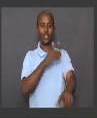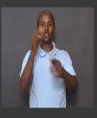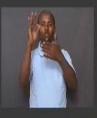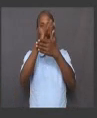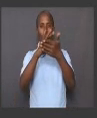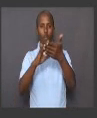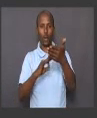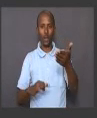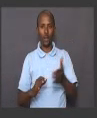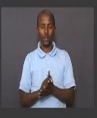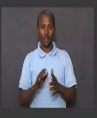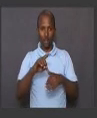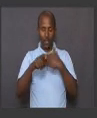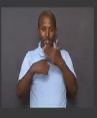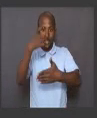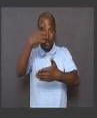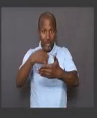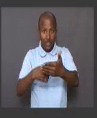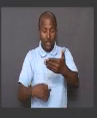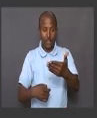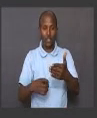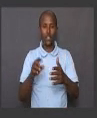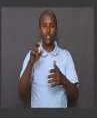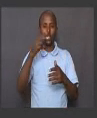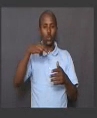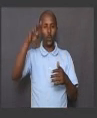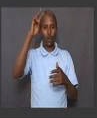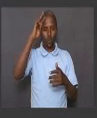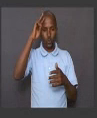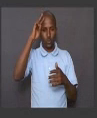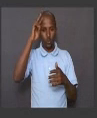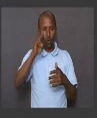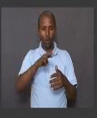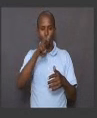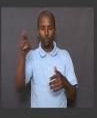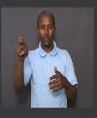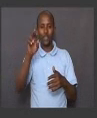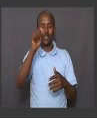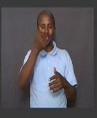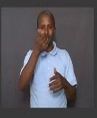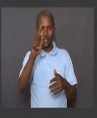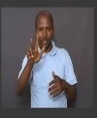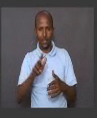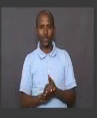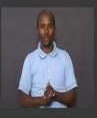formula, and the result is the square root of 13.